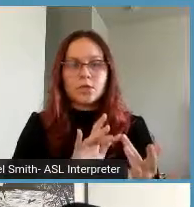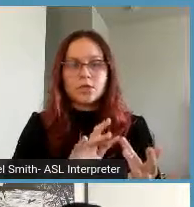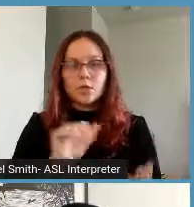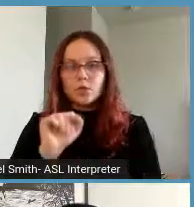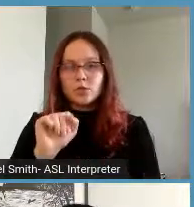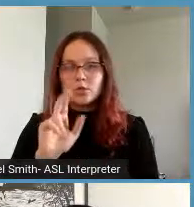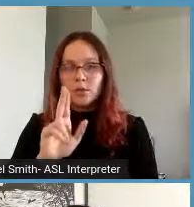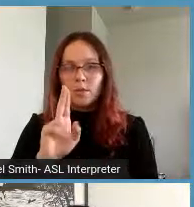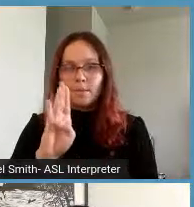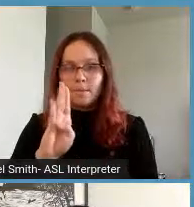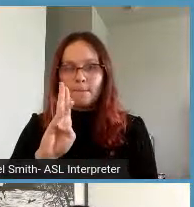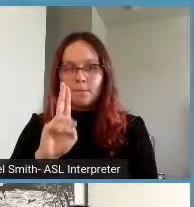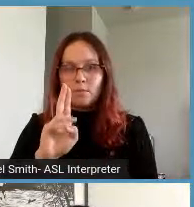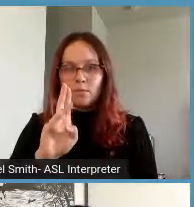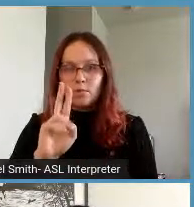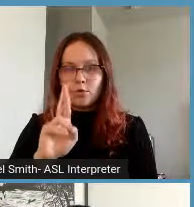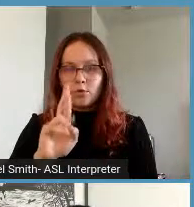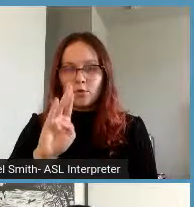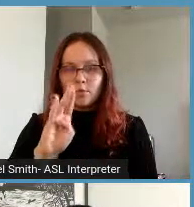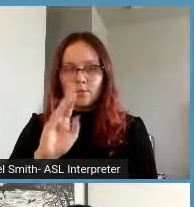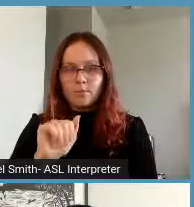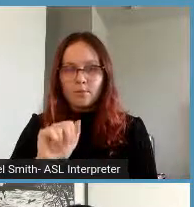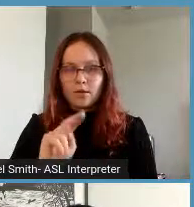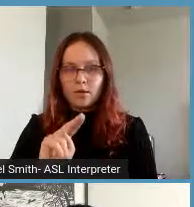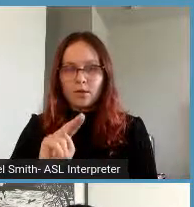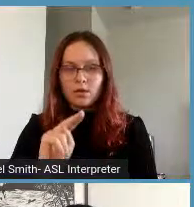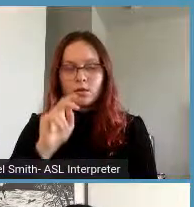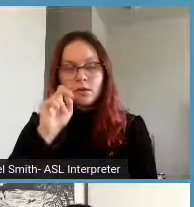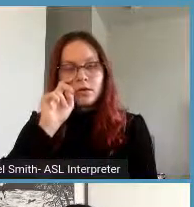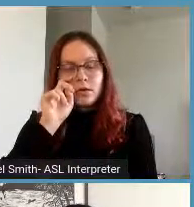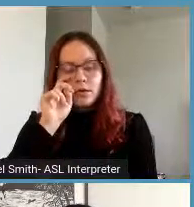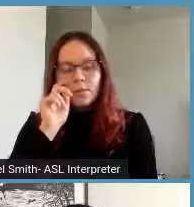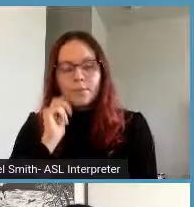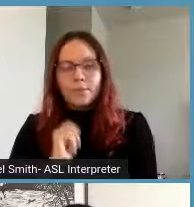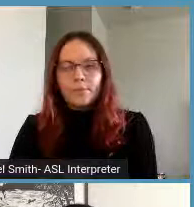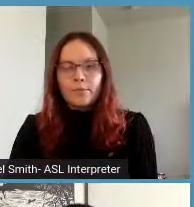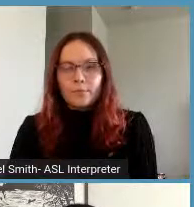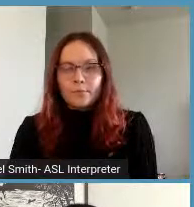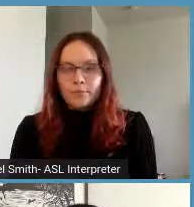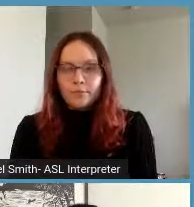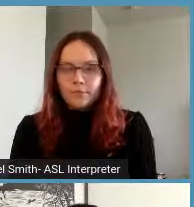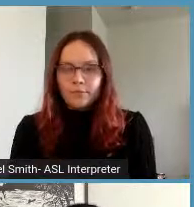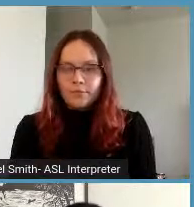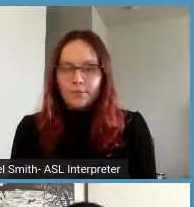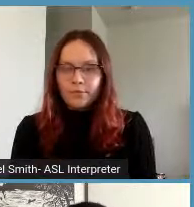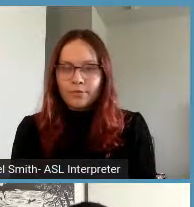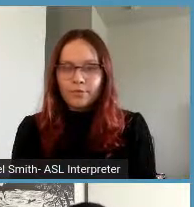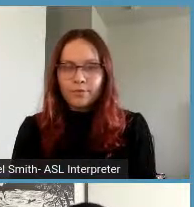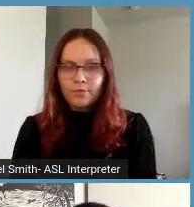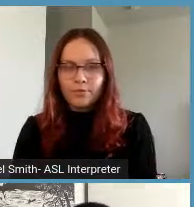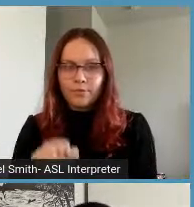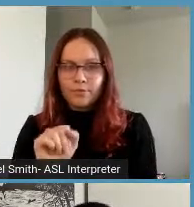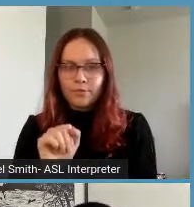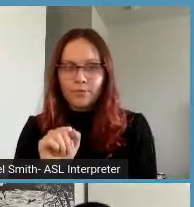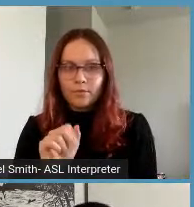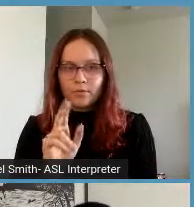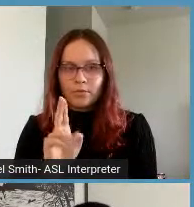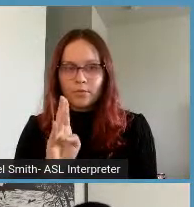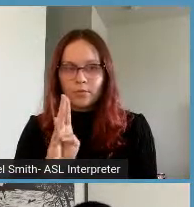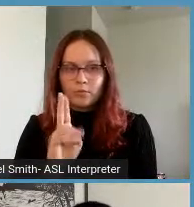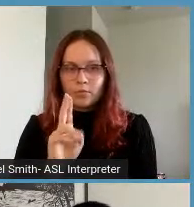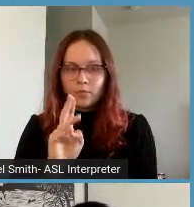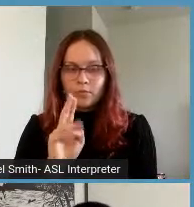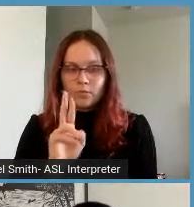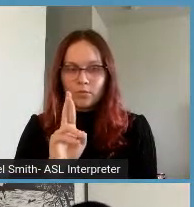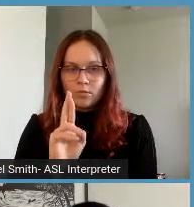away from, whoa. See here, I'm jumping ahead here. They were a little bit farther away. These are audiences